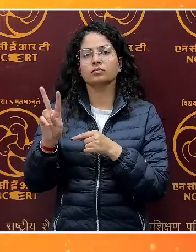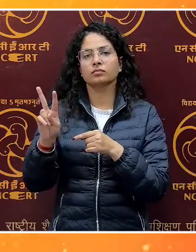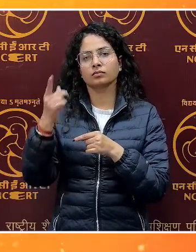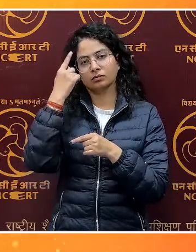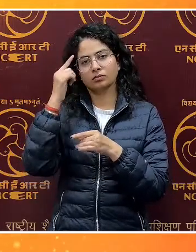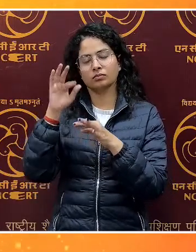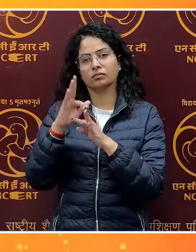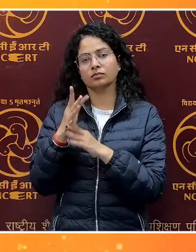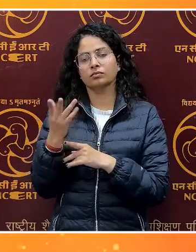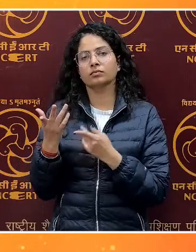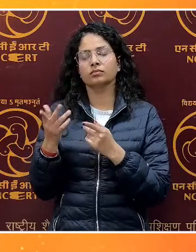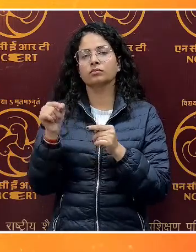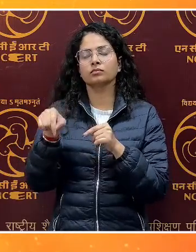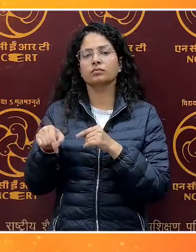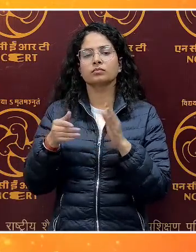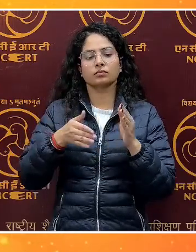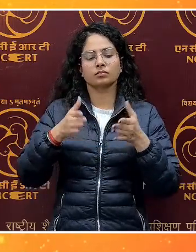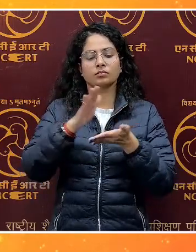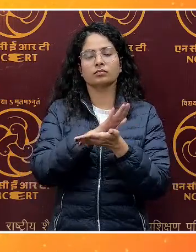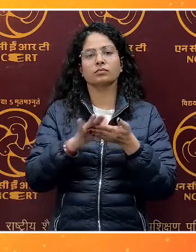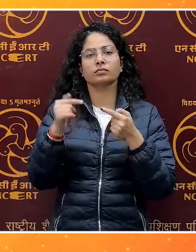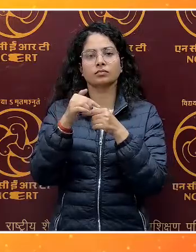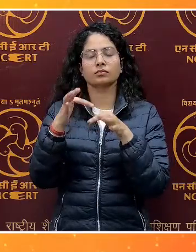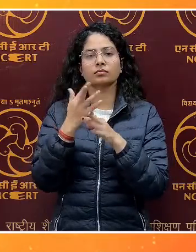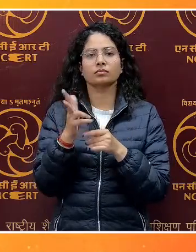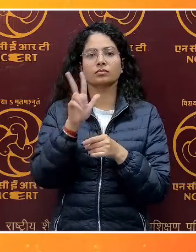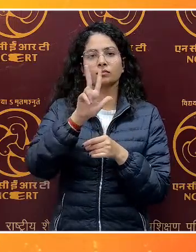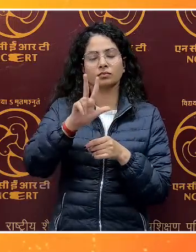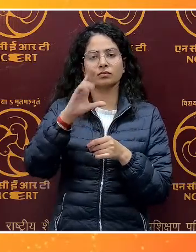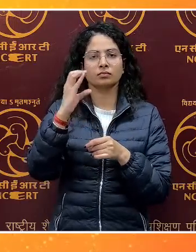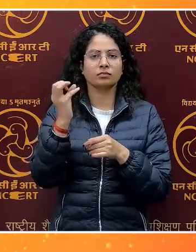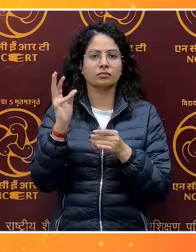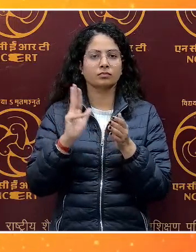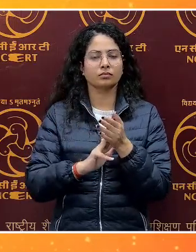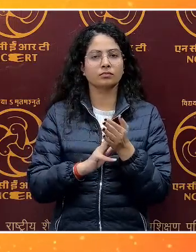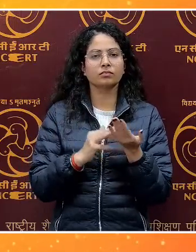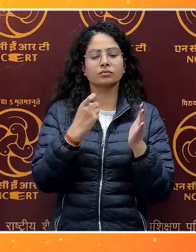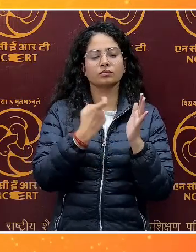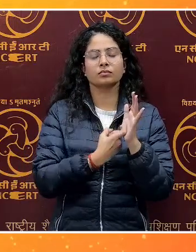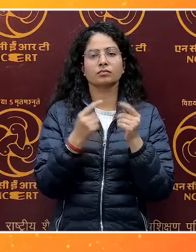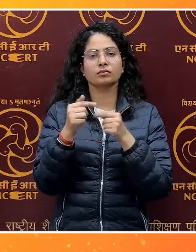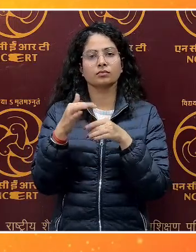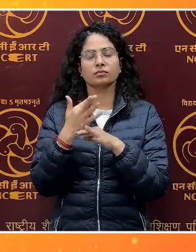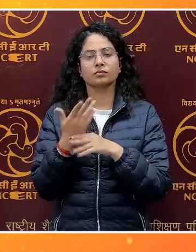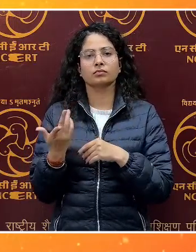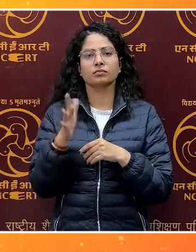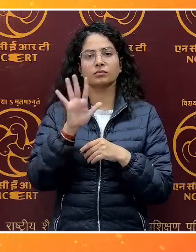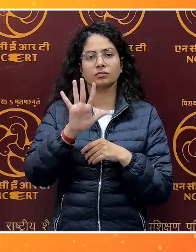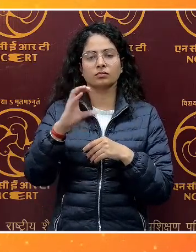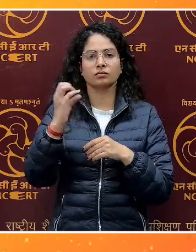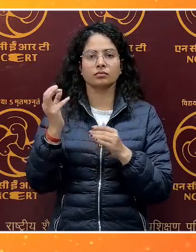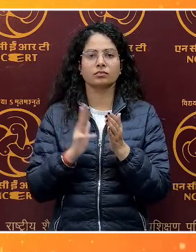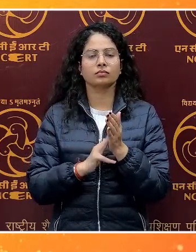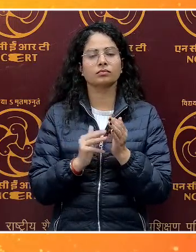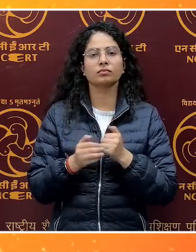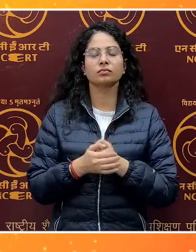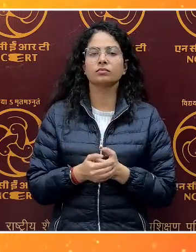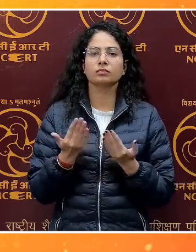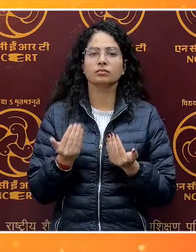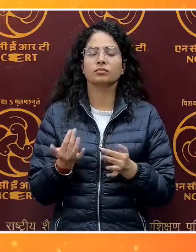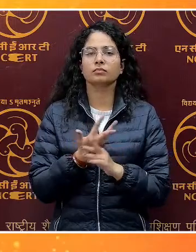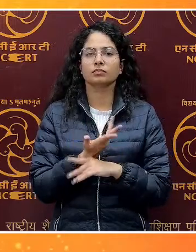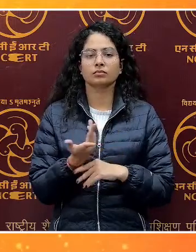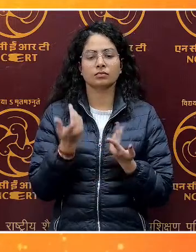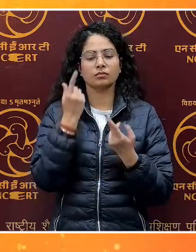lead shots. So, height of the vessel is 8 centimeters and radius of the vessel is 5 centimeters. Now,